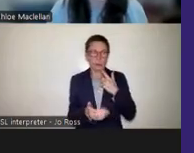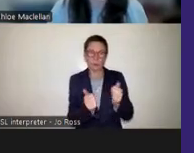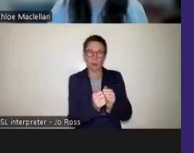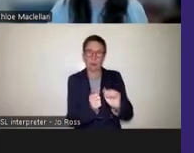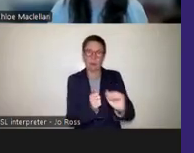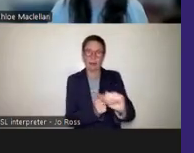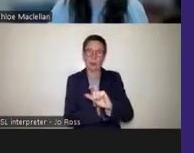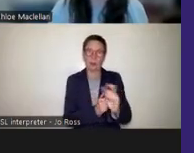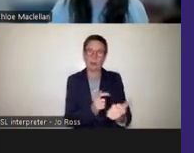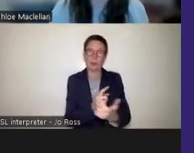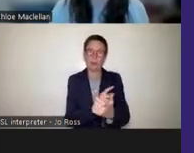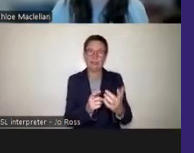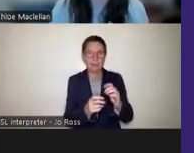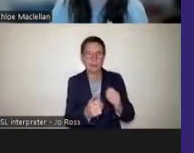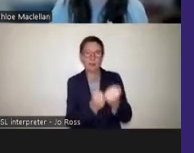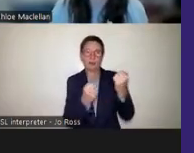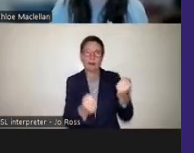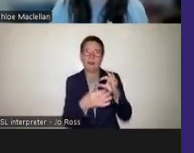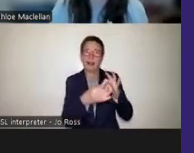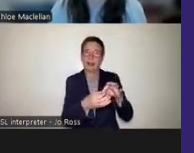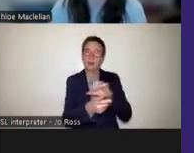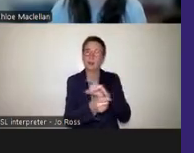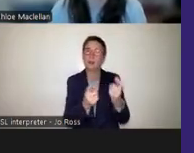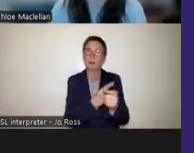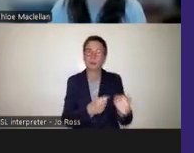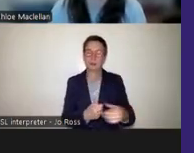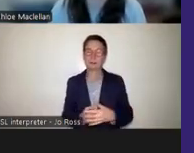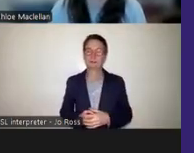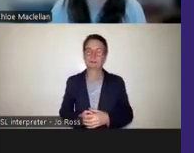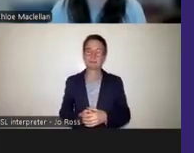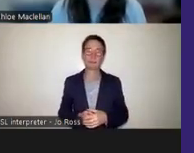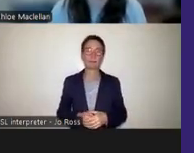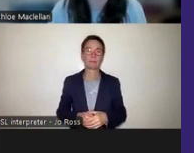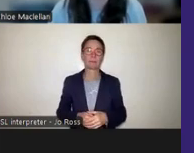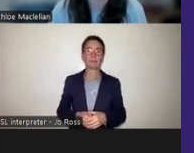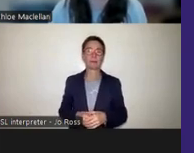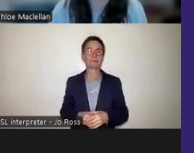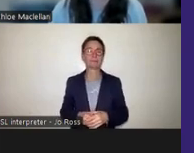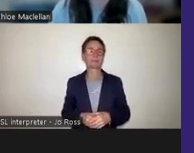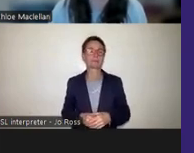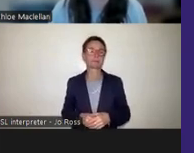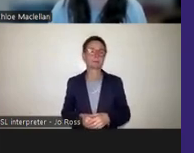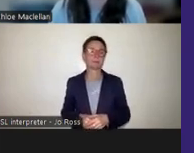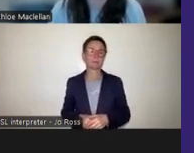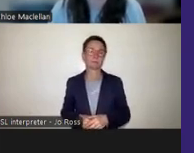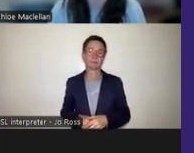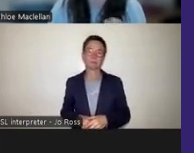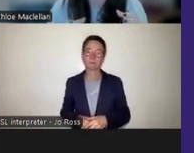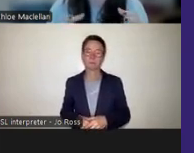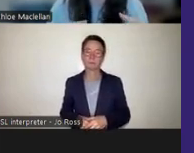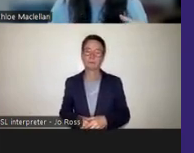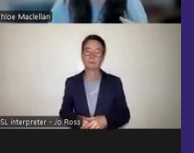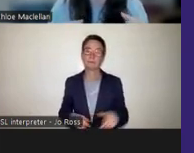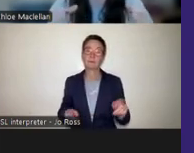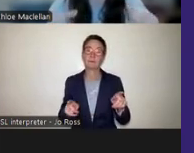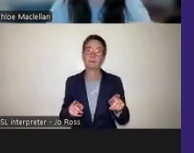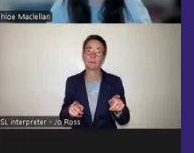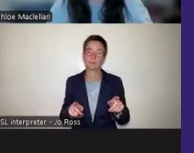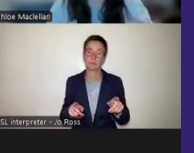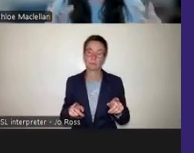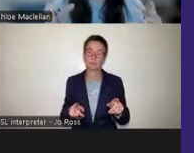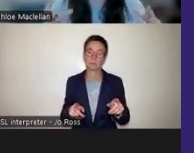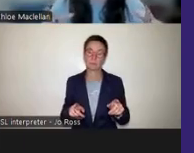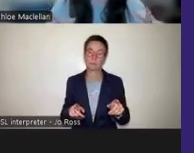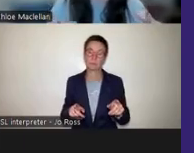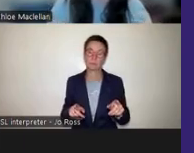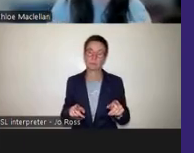link. As well as this, everything that's happening is really clearly advertised on A-frames,